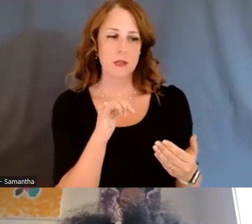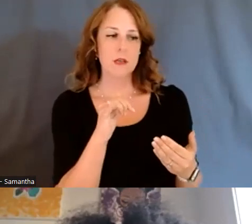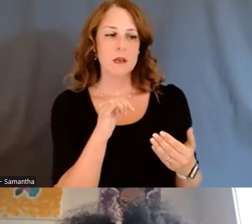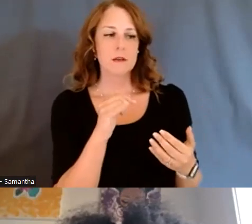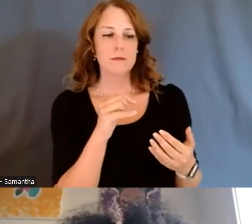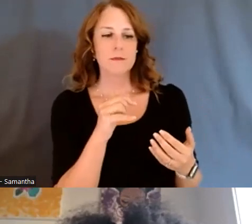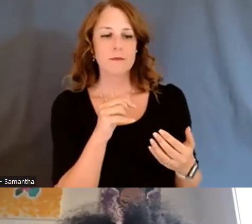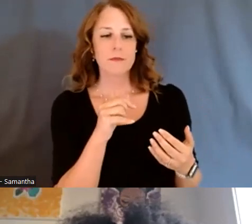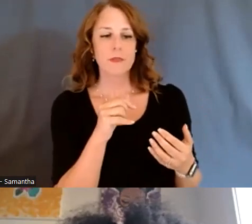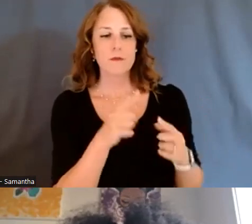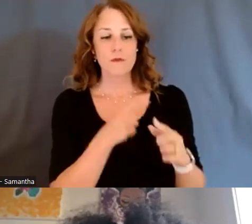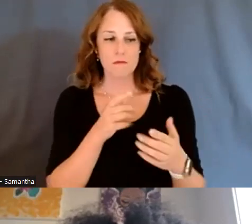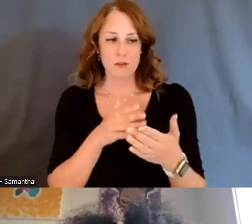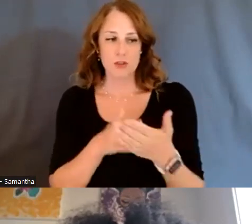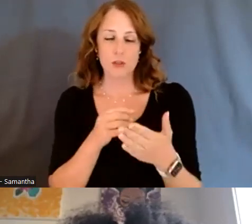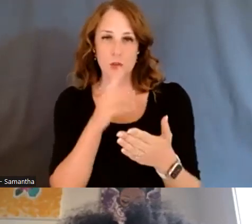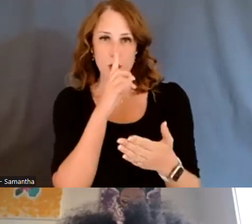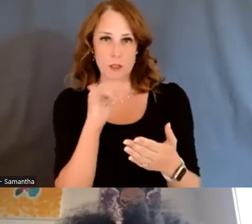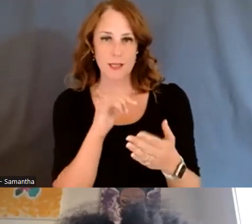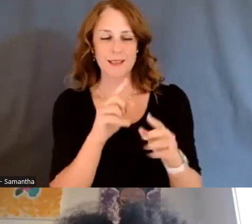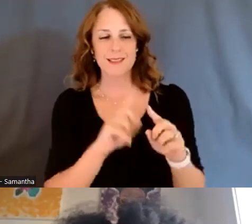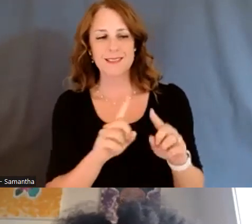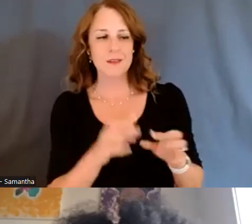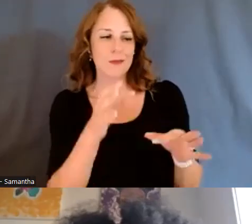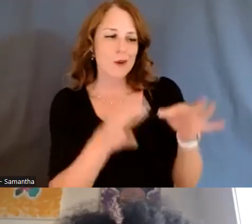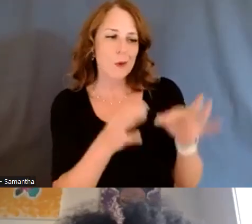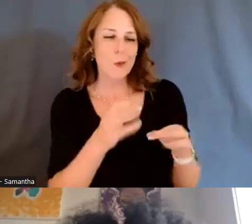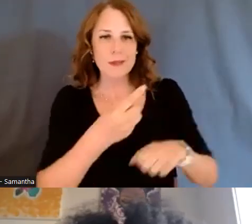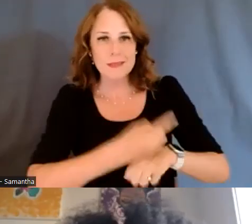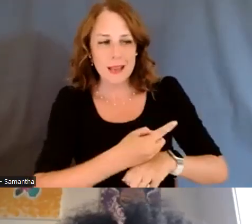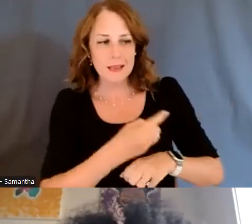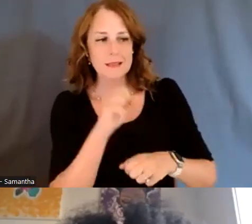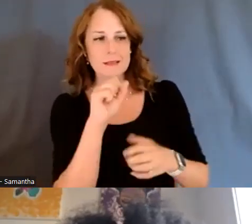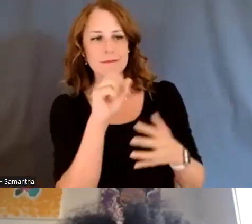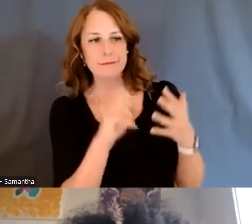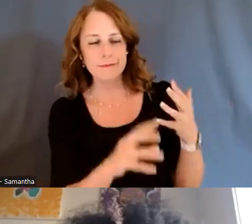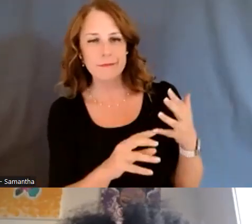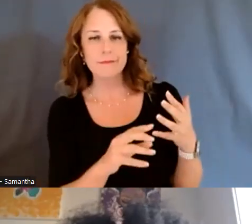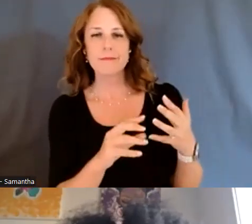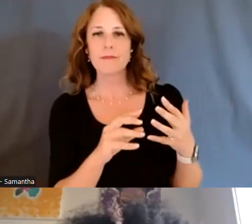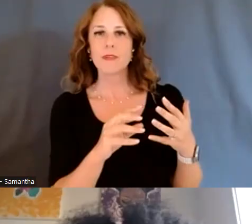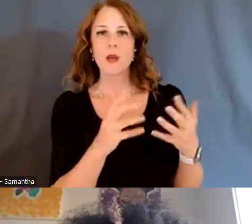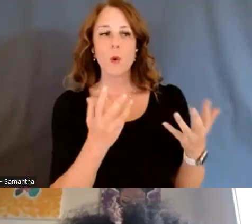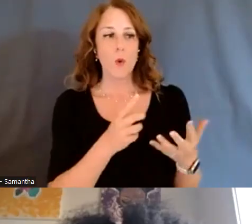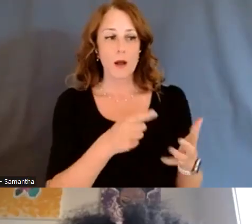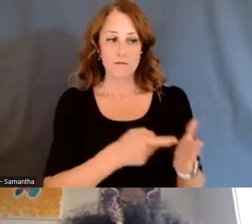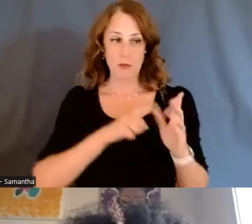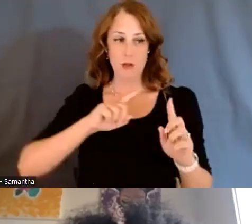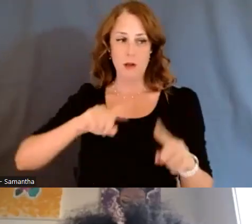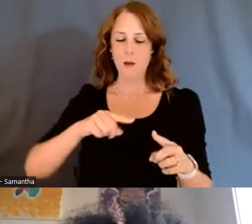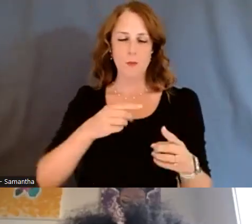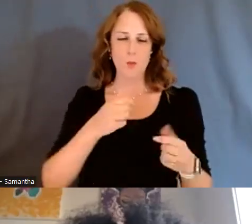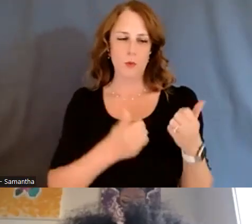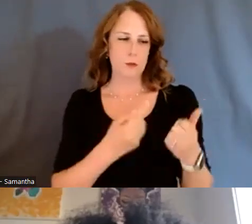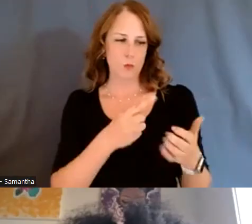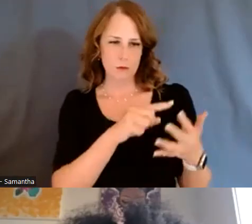from the charging, the different court dates that they will get notification of, what they'll be needed to come to, what they don't, and not get into the facts of the